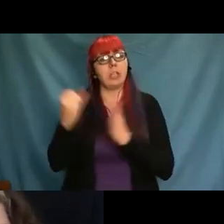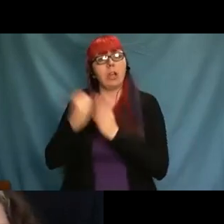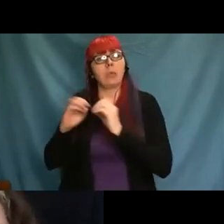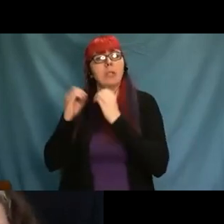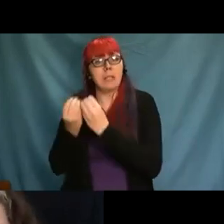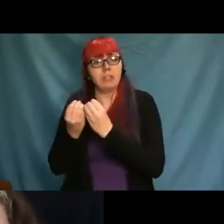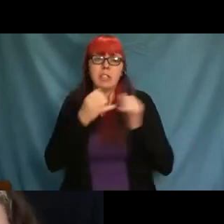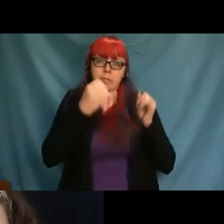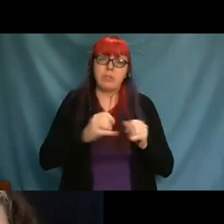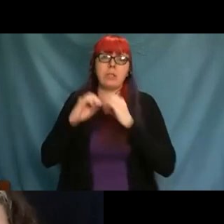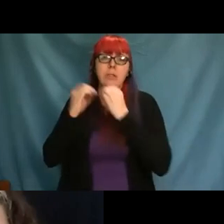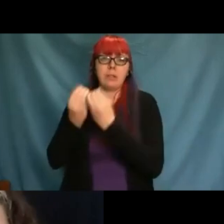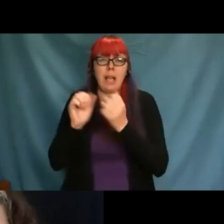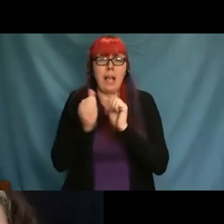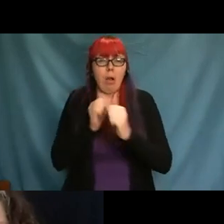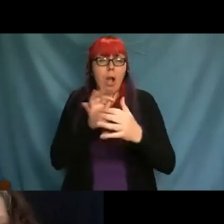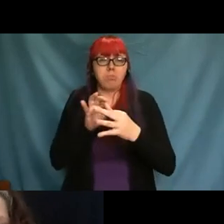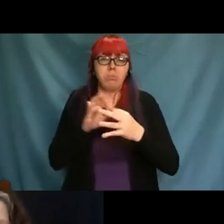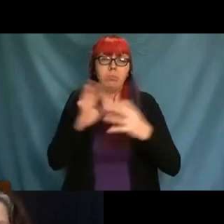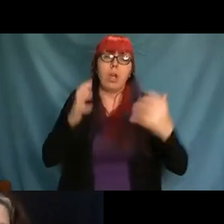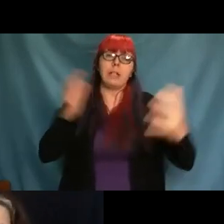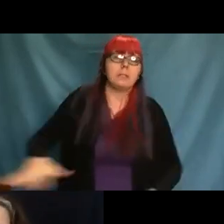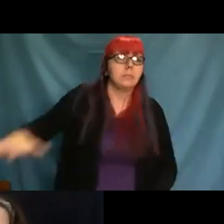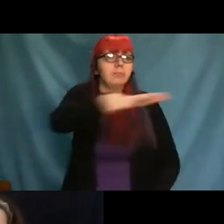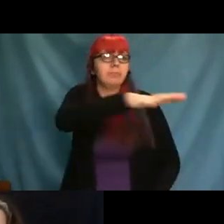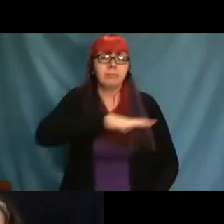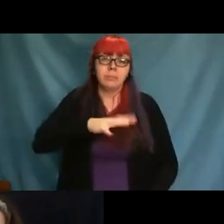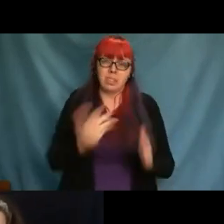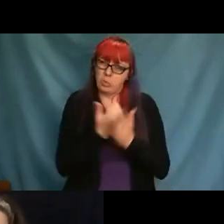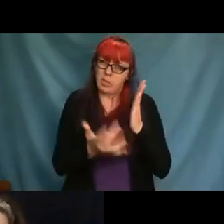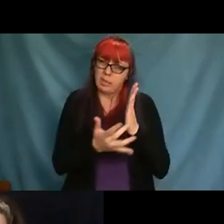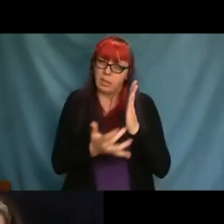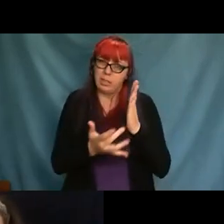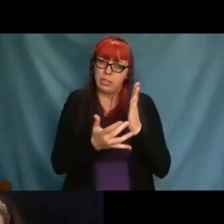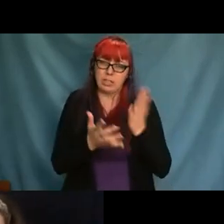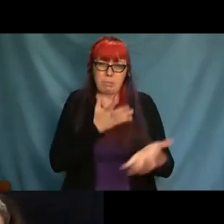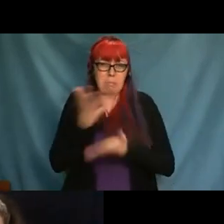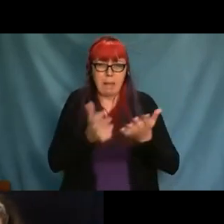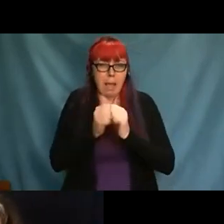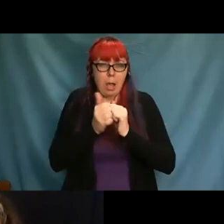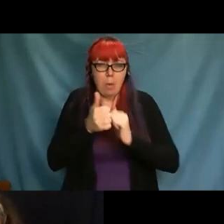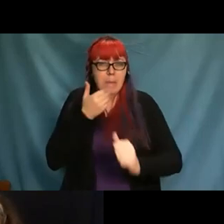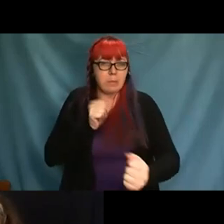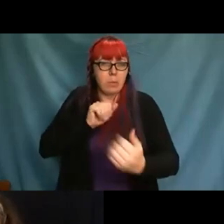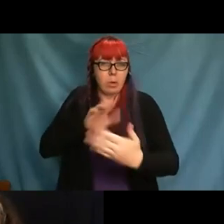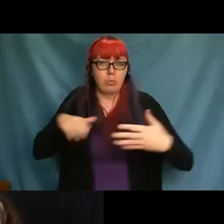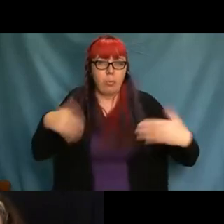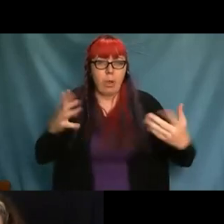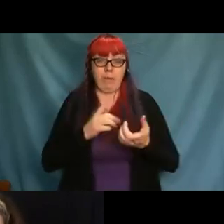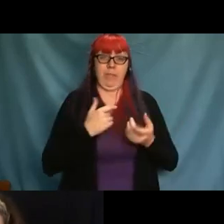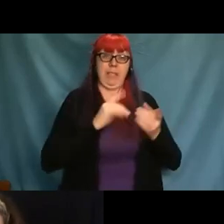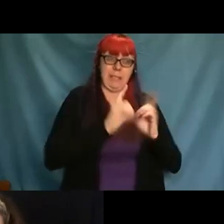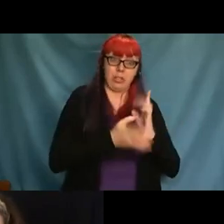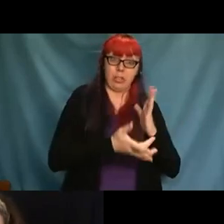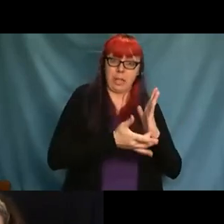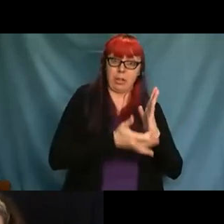audiences given new digital technologies. We've got two things going on, new digital technologies, and on the second hand, new ways in